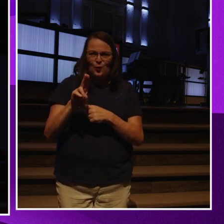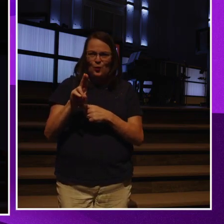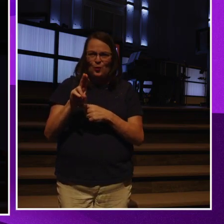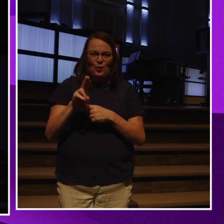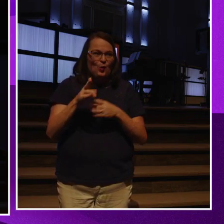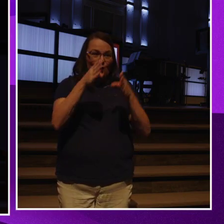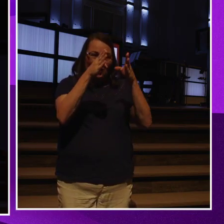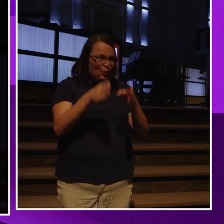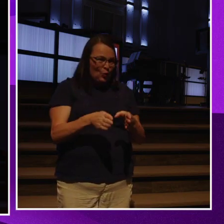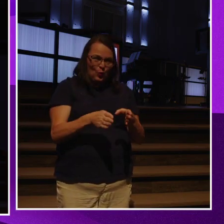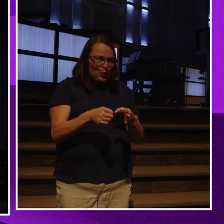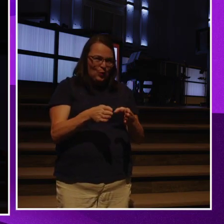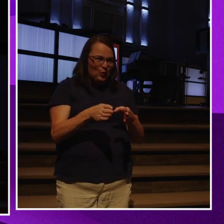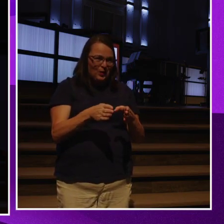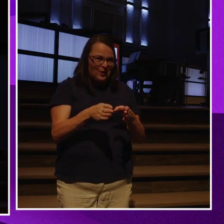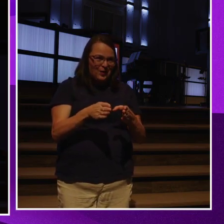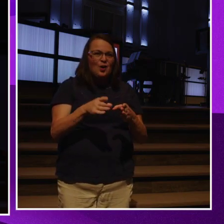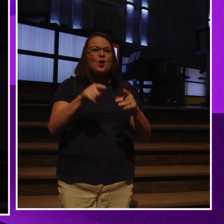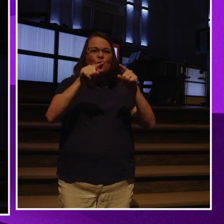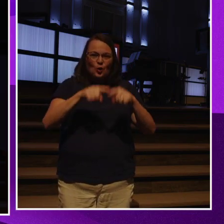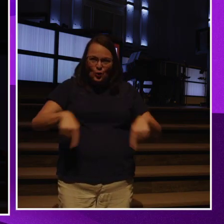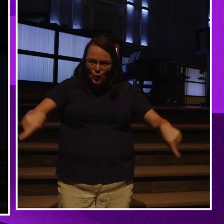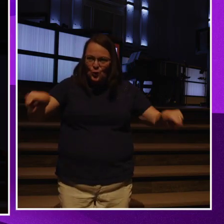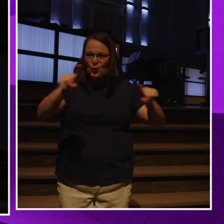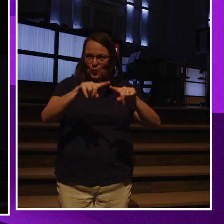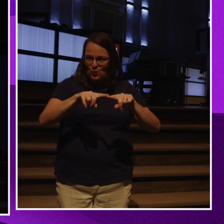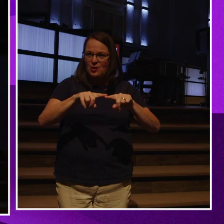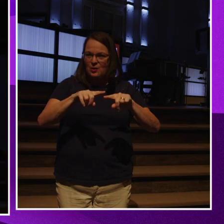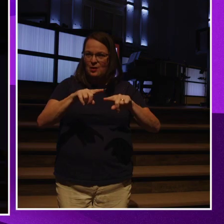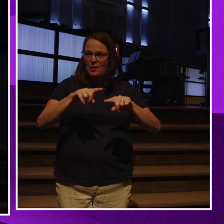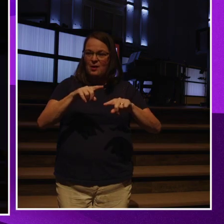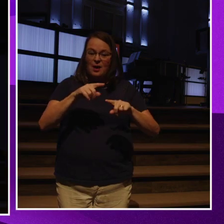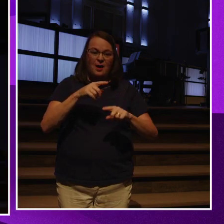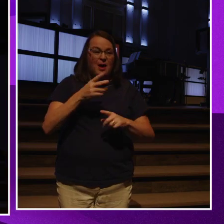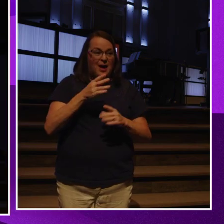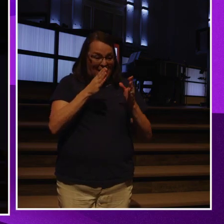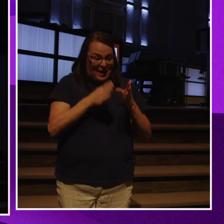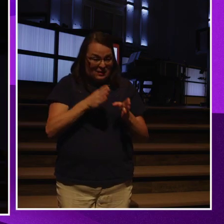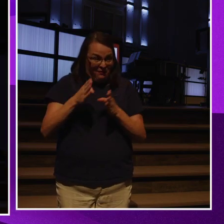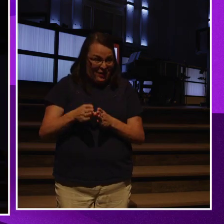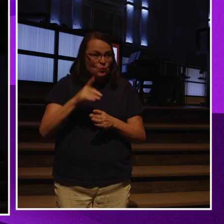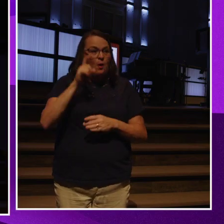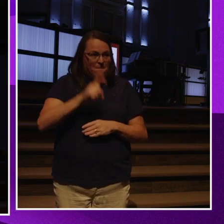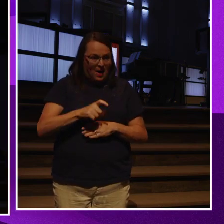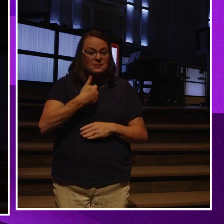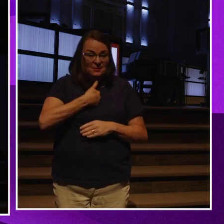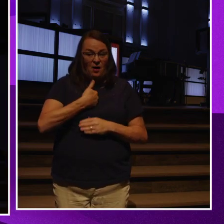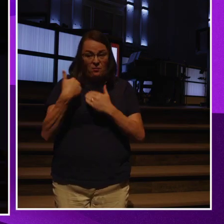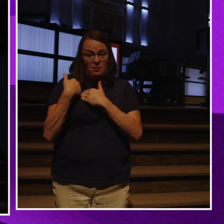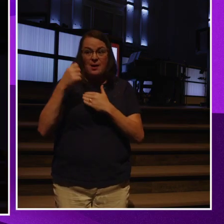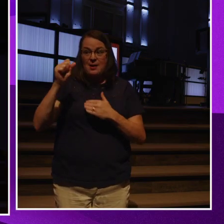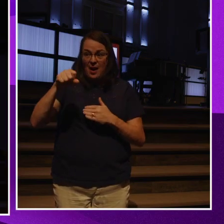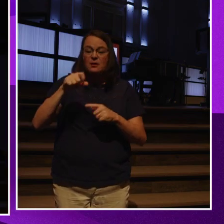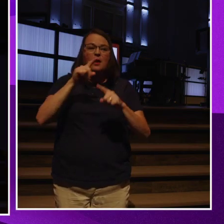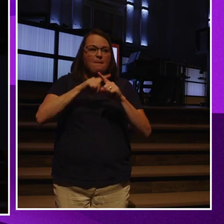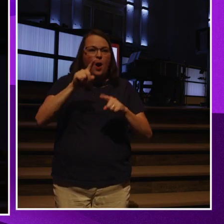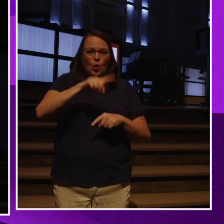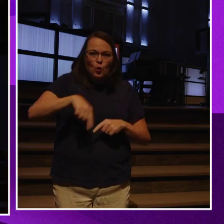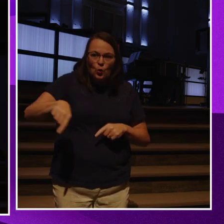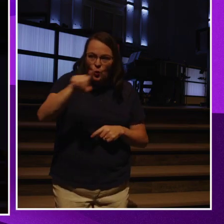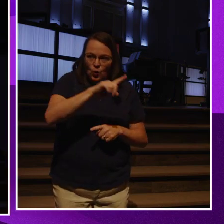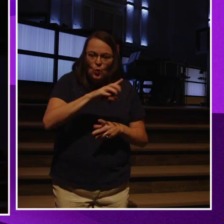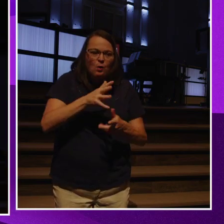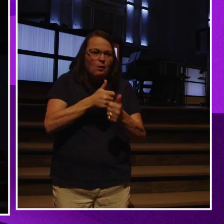yes, you individually must do that, but you need to do it in the